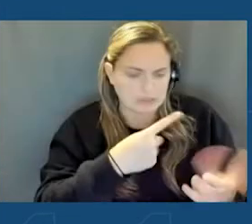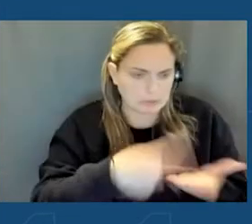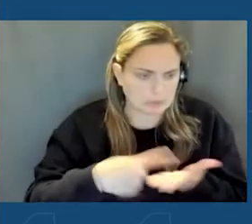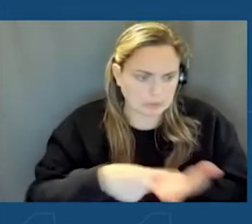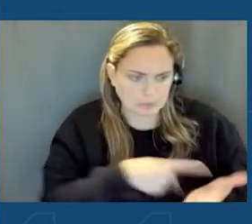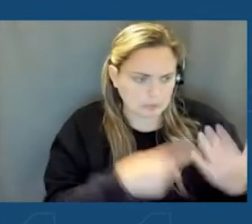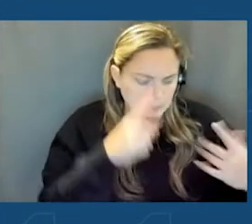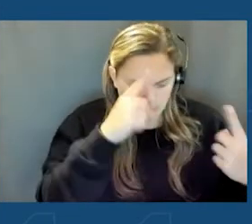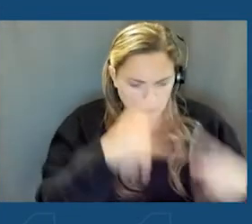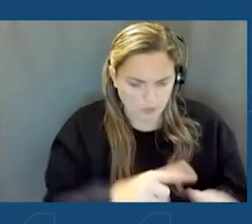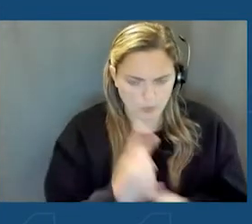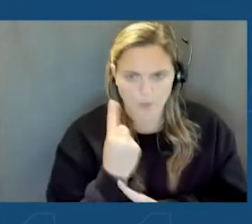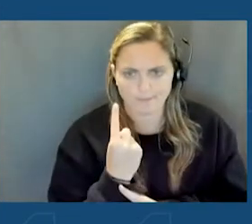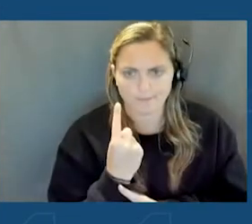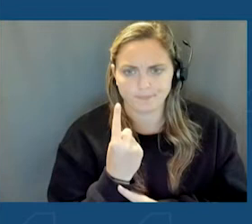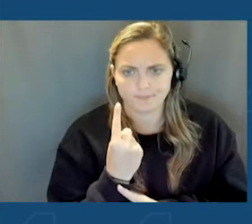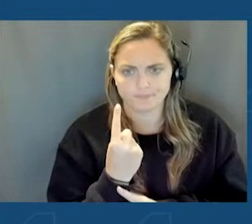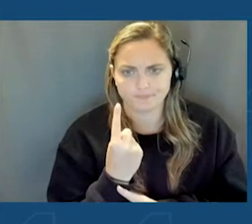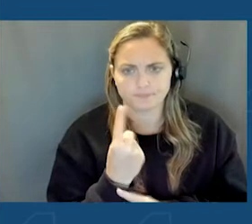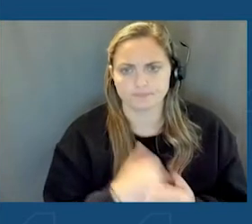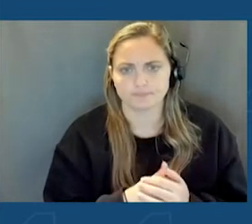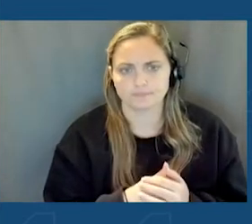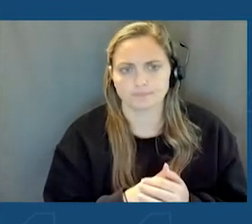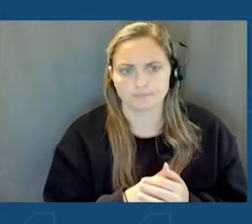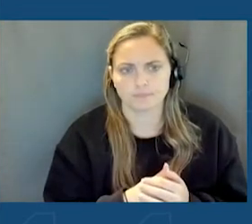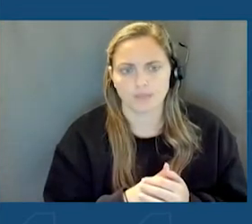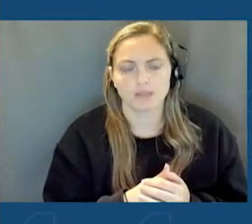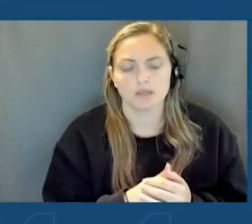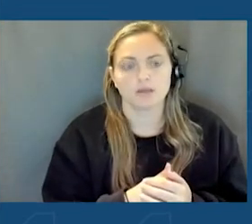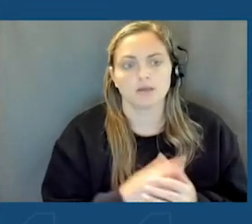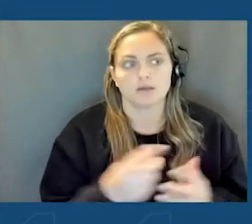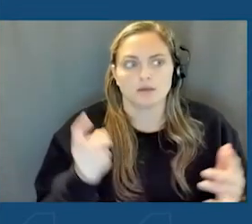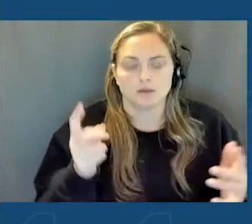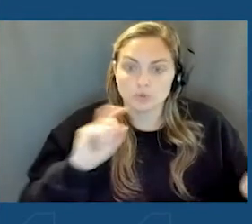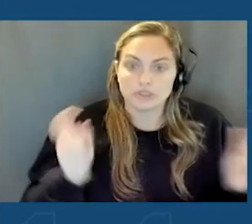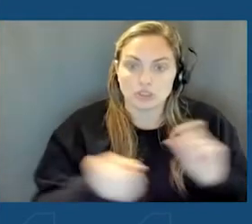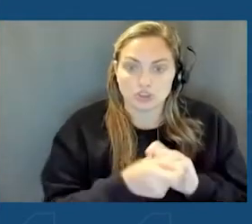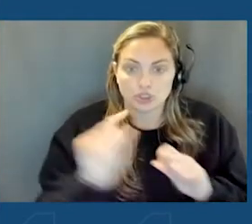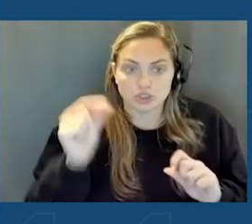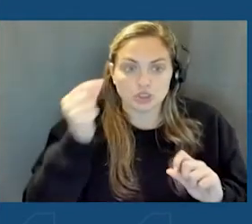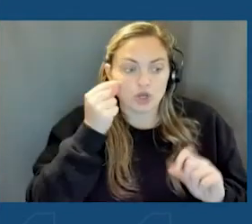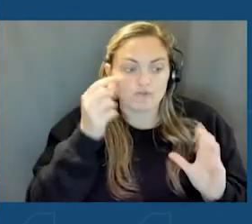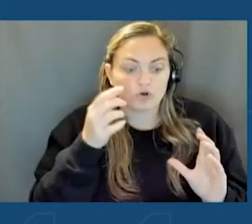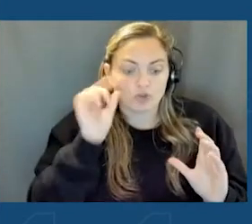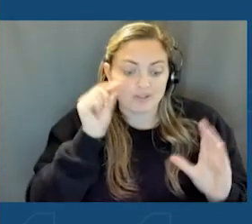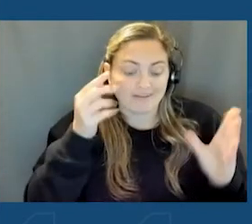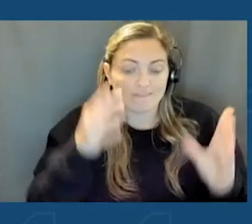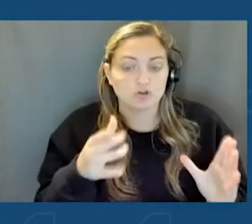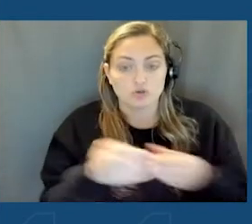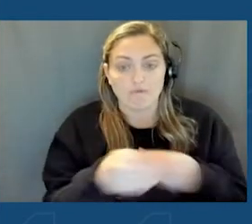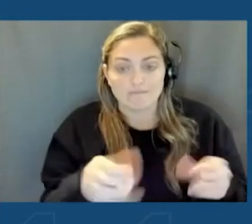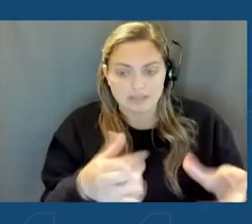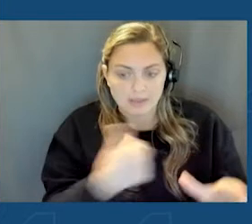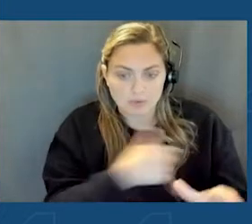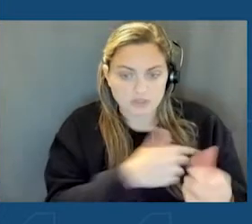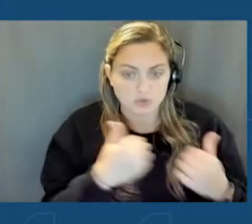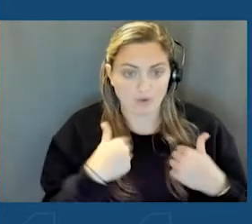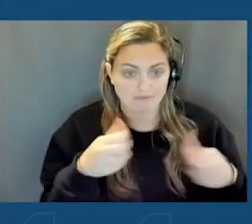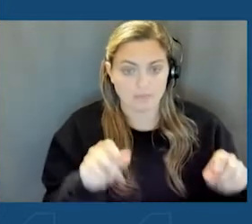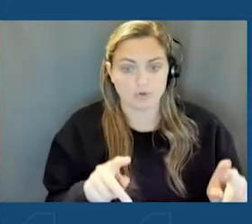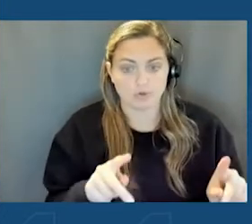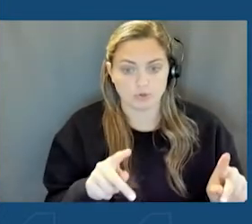And it was a sea change in government that the governor's office allowed us to have that opportunity